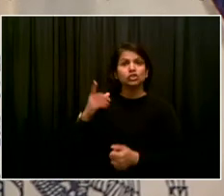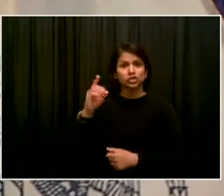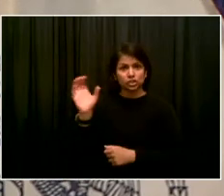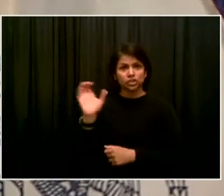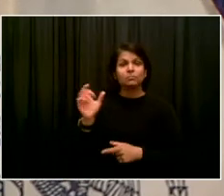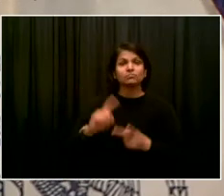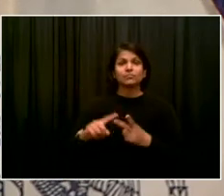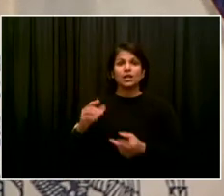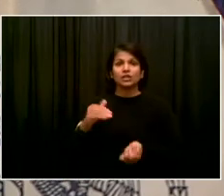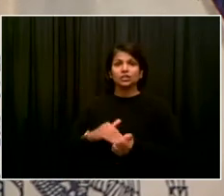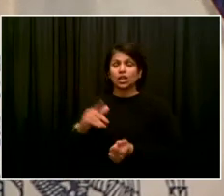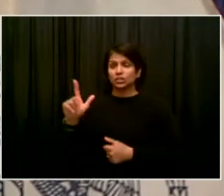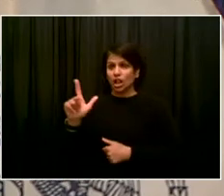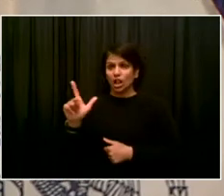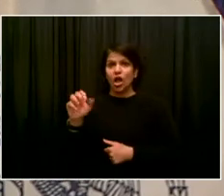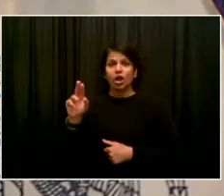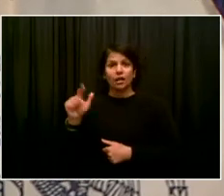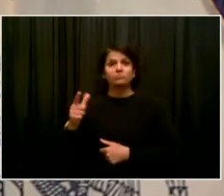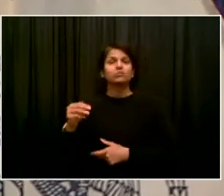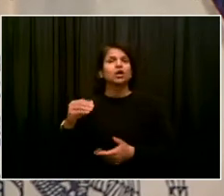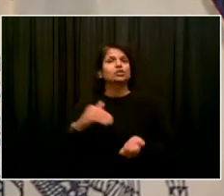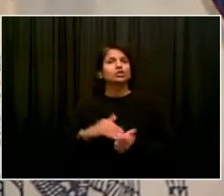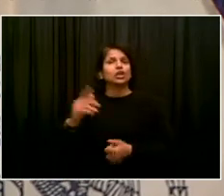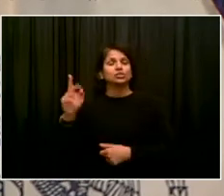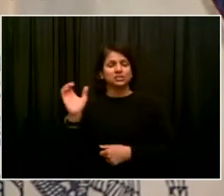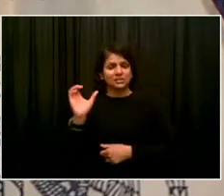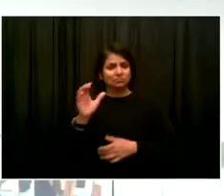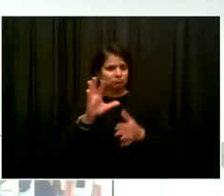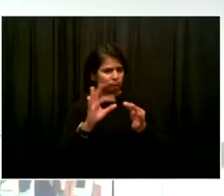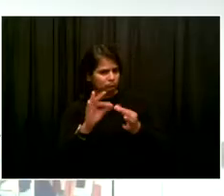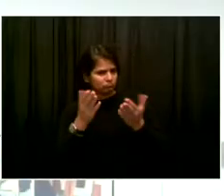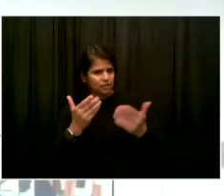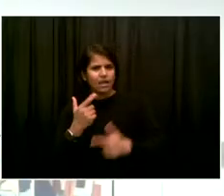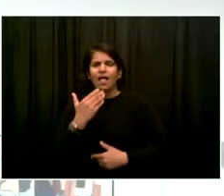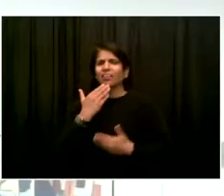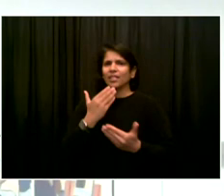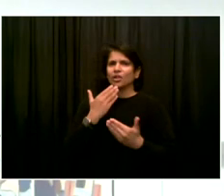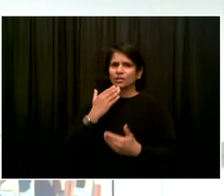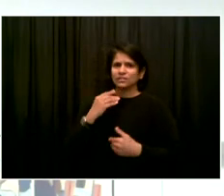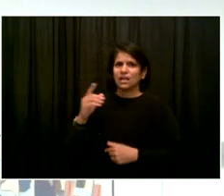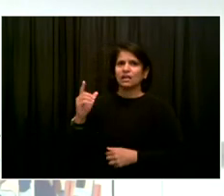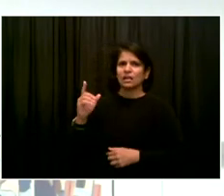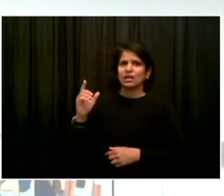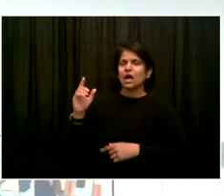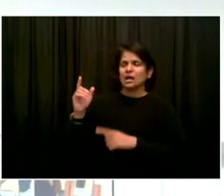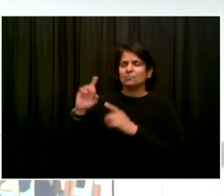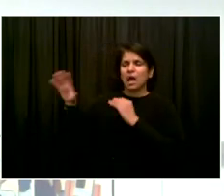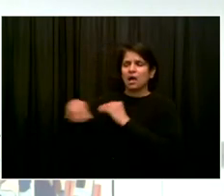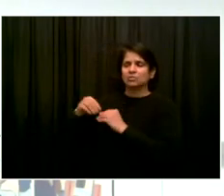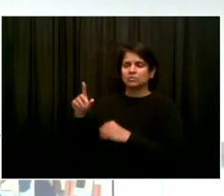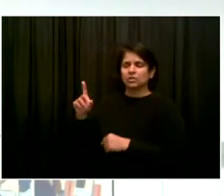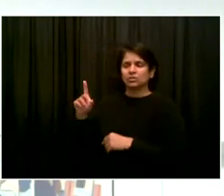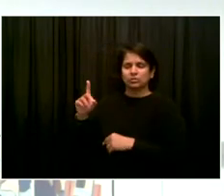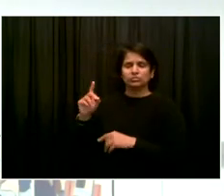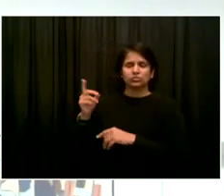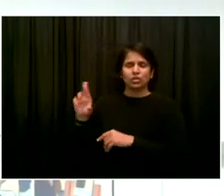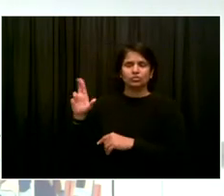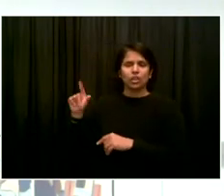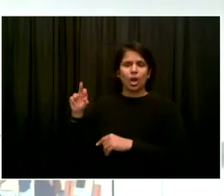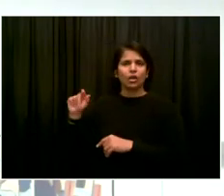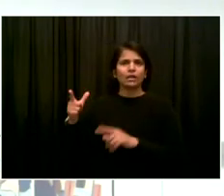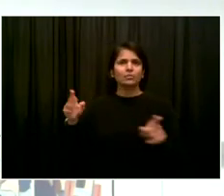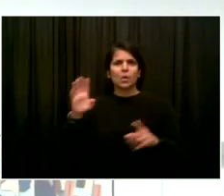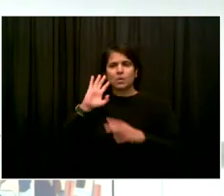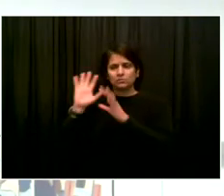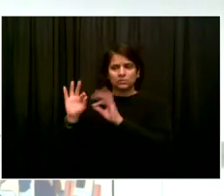Thank you very much, sir. And Dr. Long will speak to the Herculean efforts of test and trace in schools. But I'll just say briefly to start, Dave,